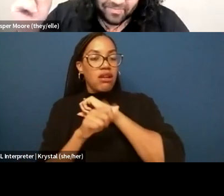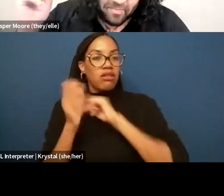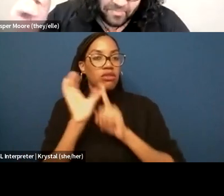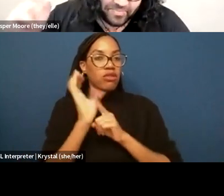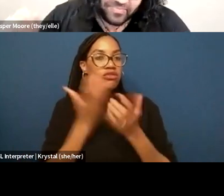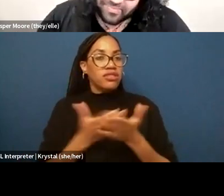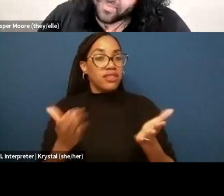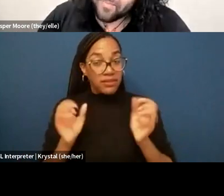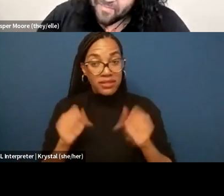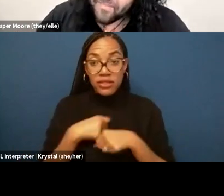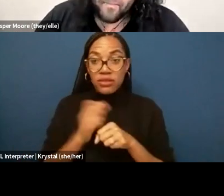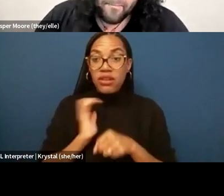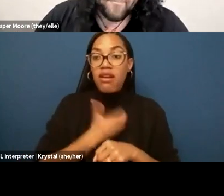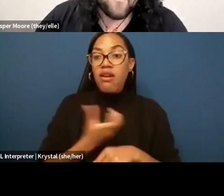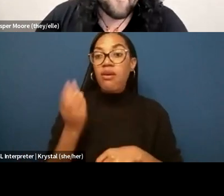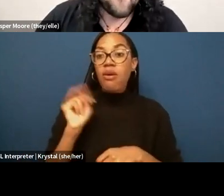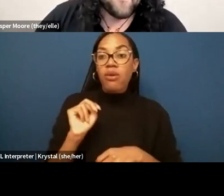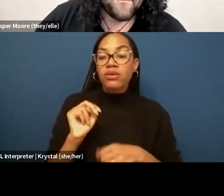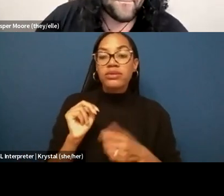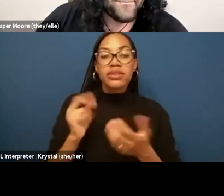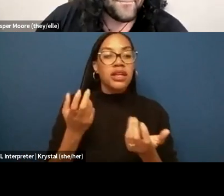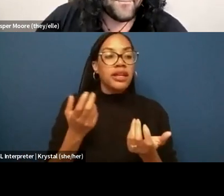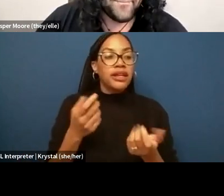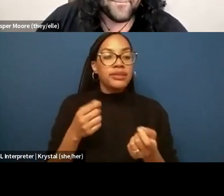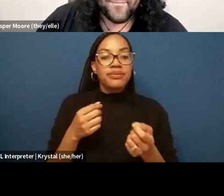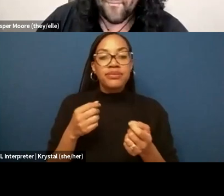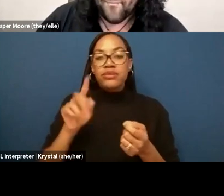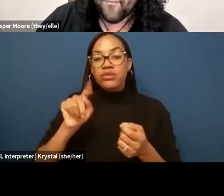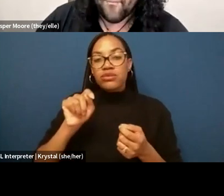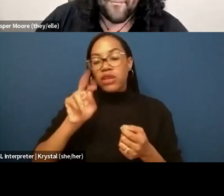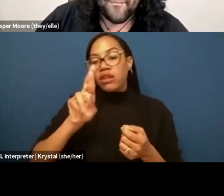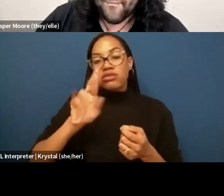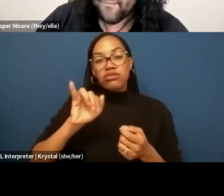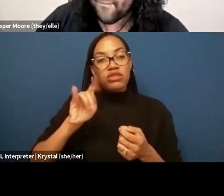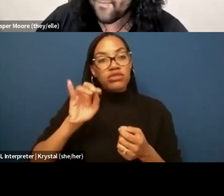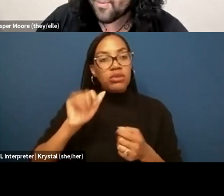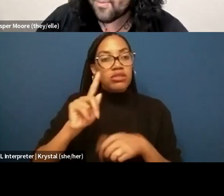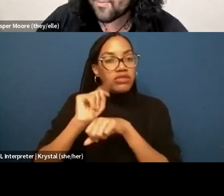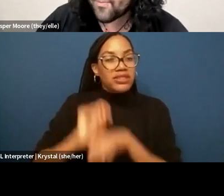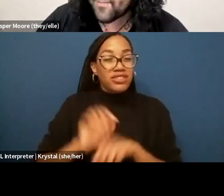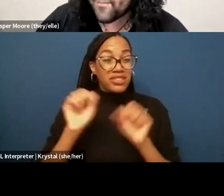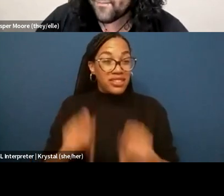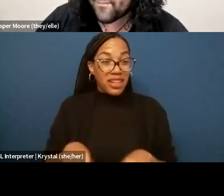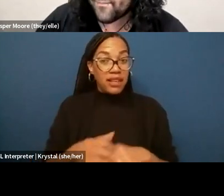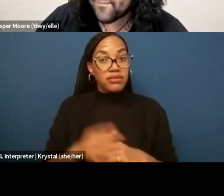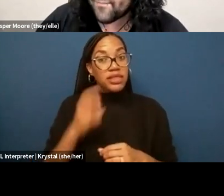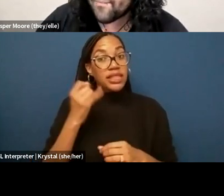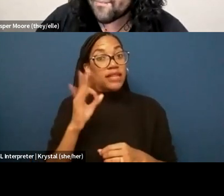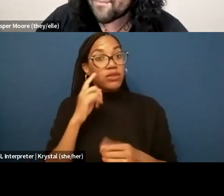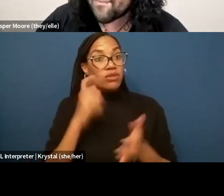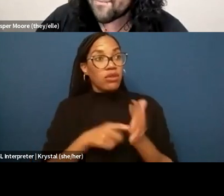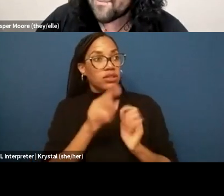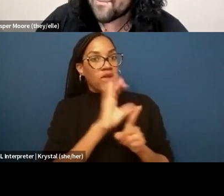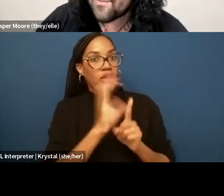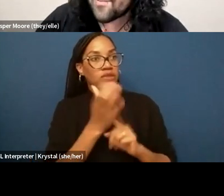ceremonies. And if there is any kind of sharing, that's different than, well, that seemed nice, I will do it